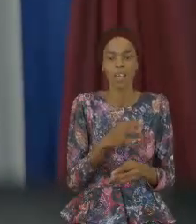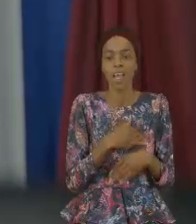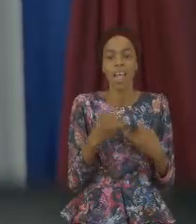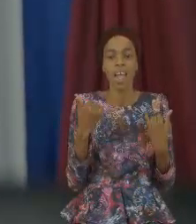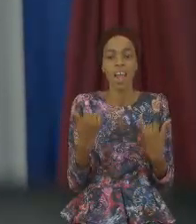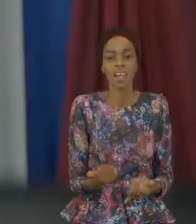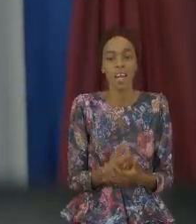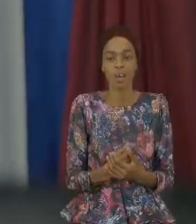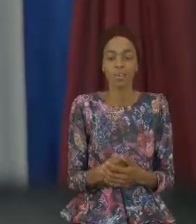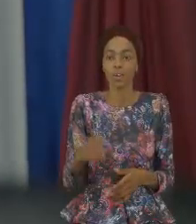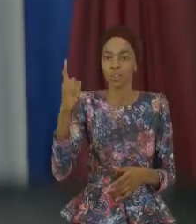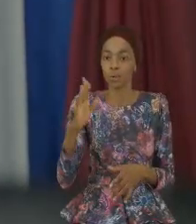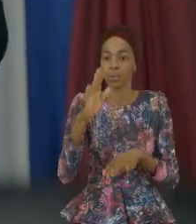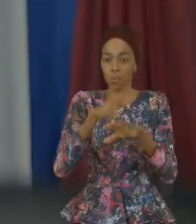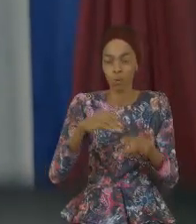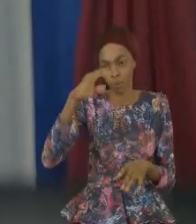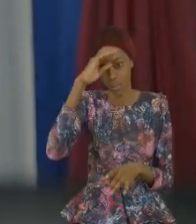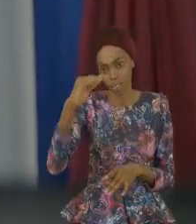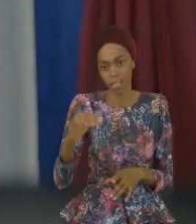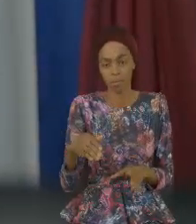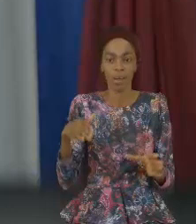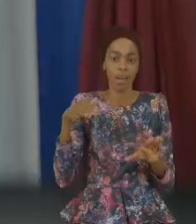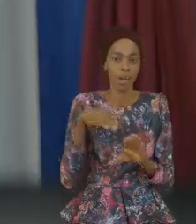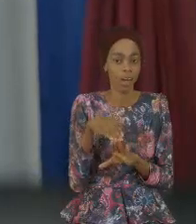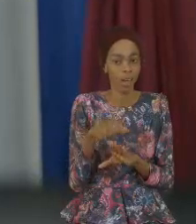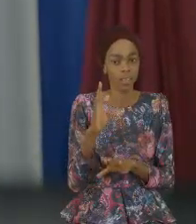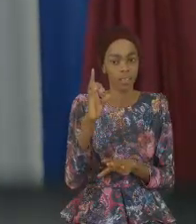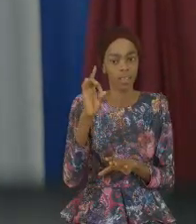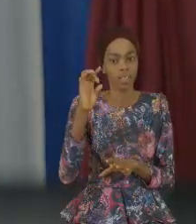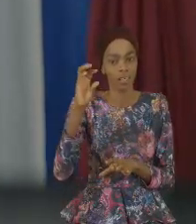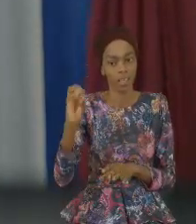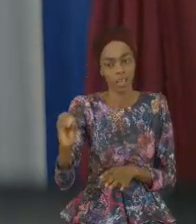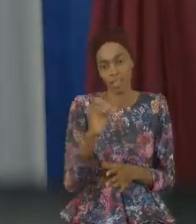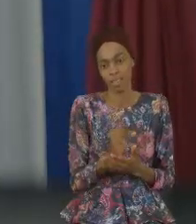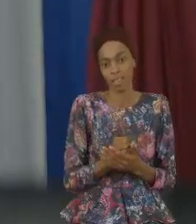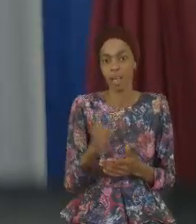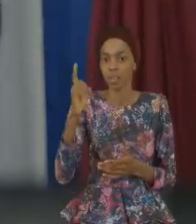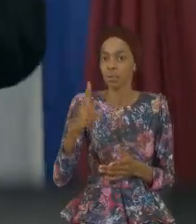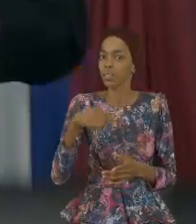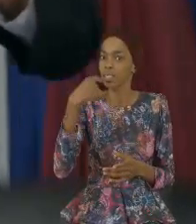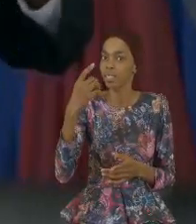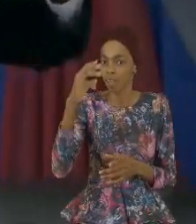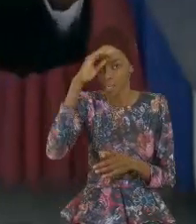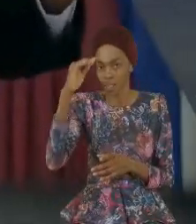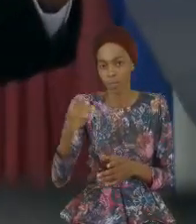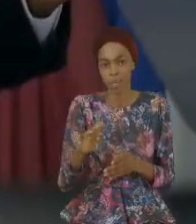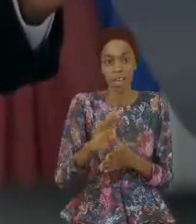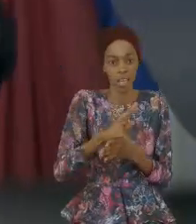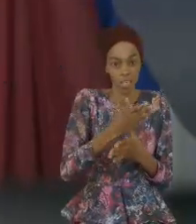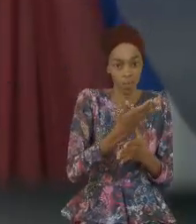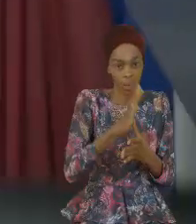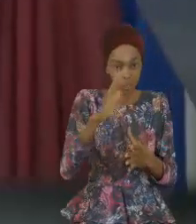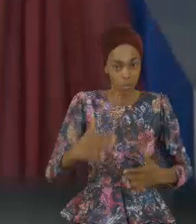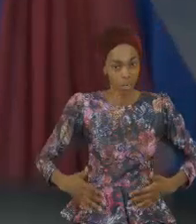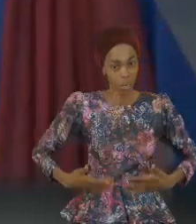spiritual mathematics? Divide your life now into two and make the first part.